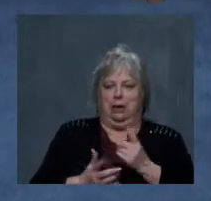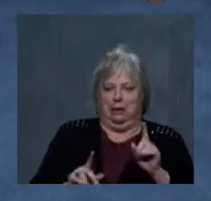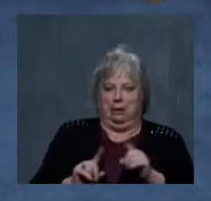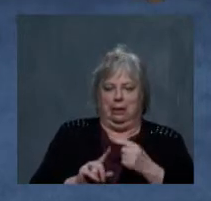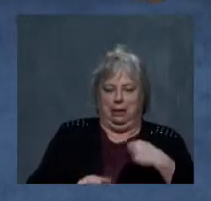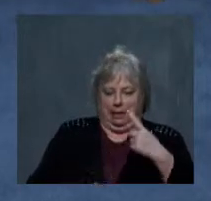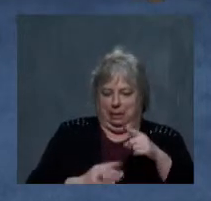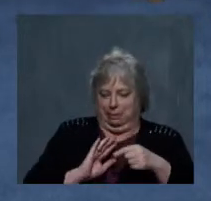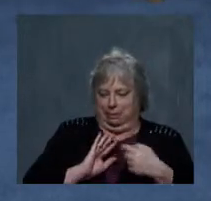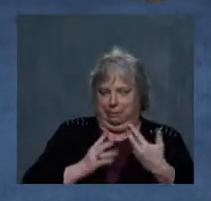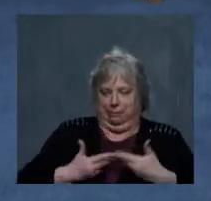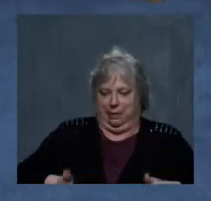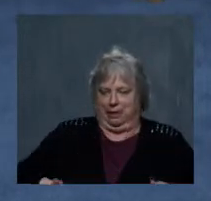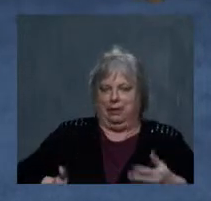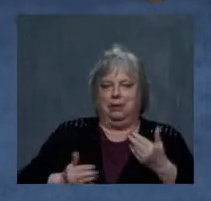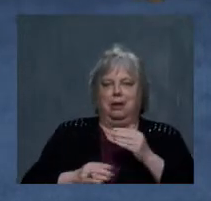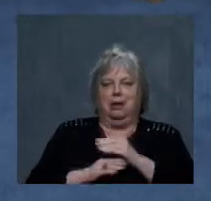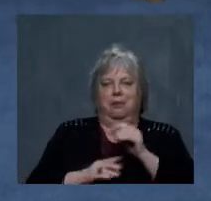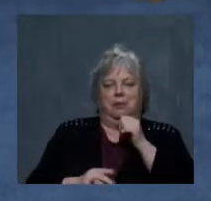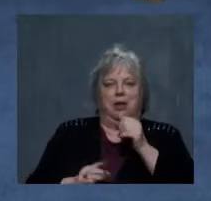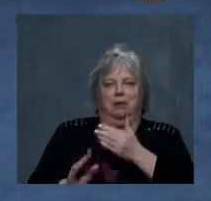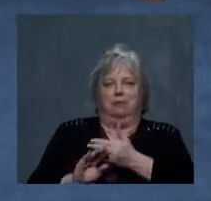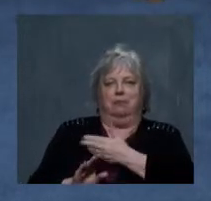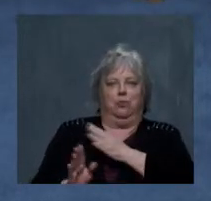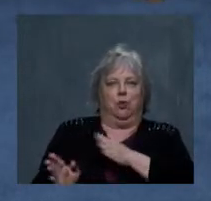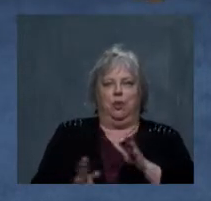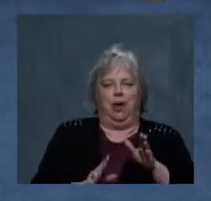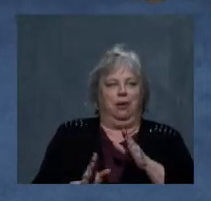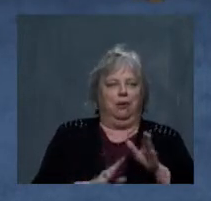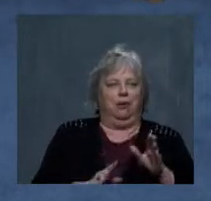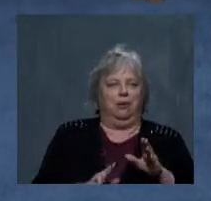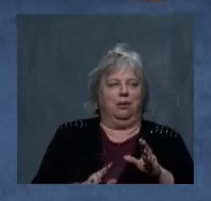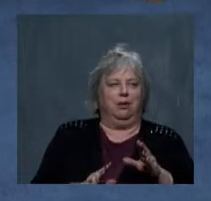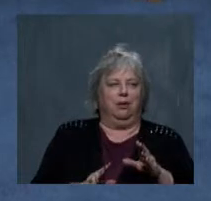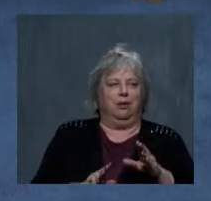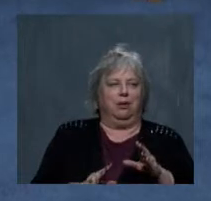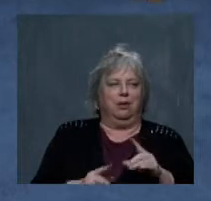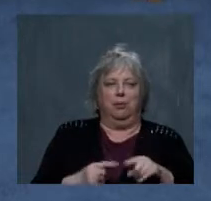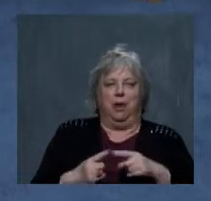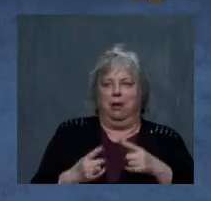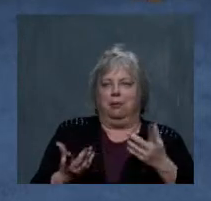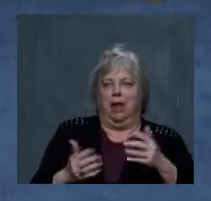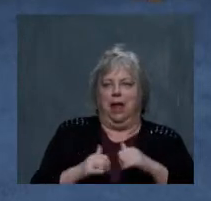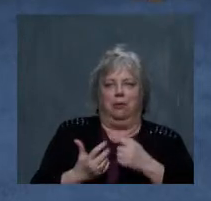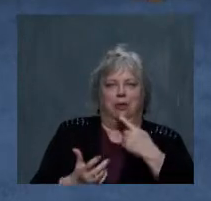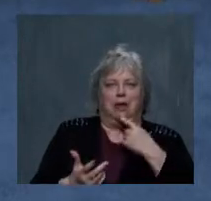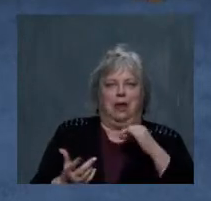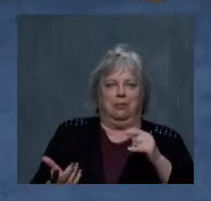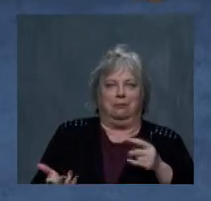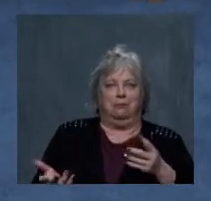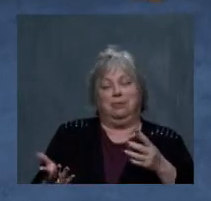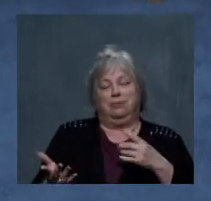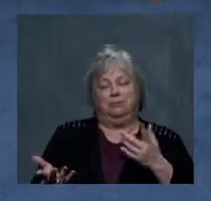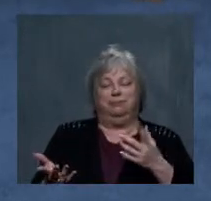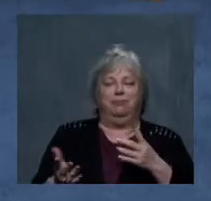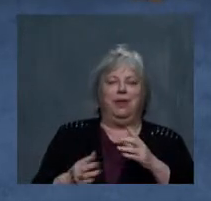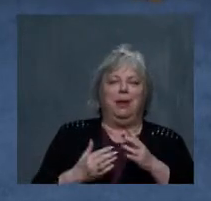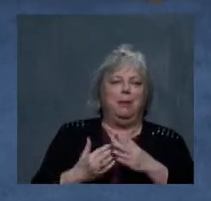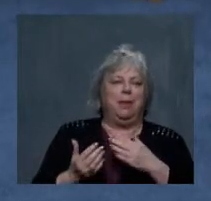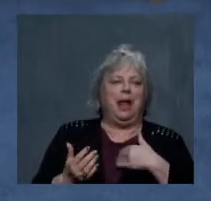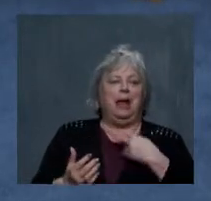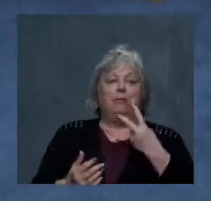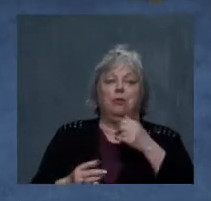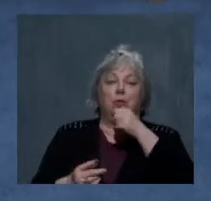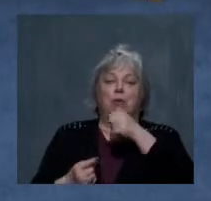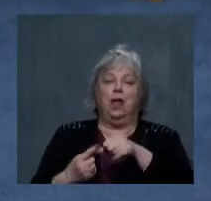didn't have anything prepared to, you know, as far as what I needed to say. I hate to say it. But I do have two